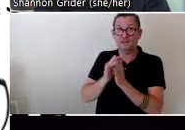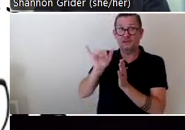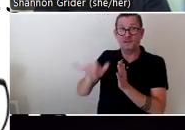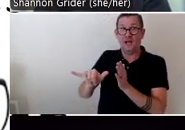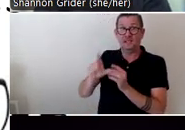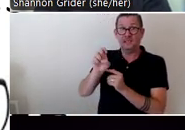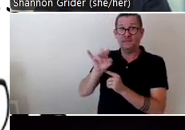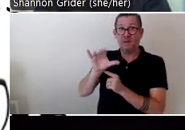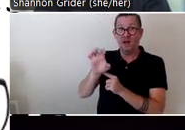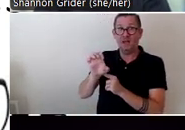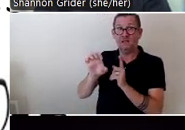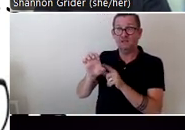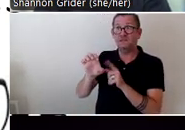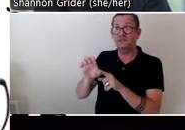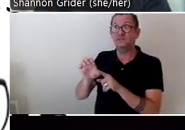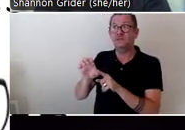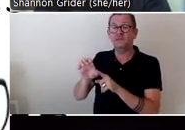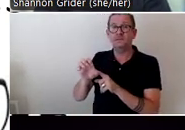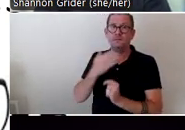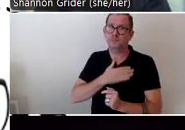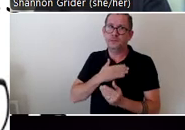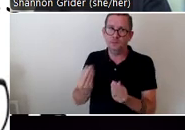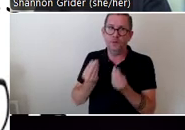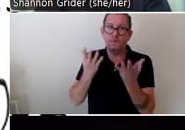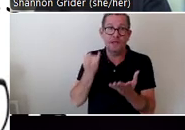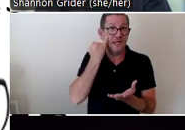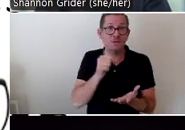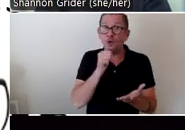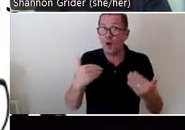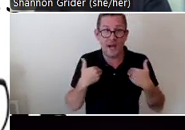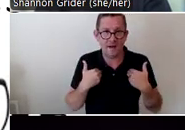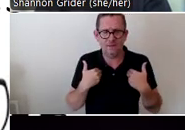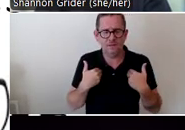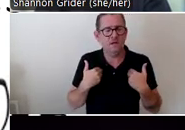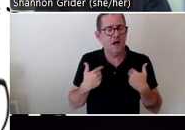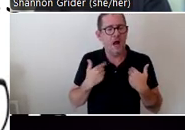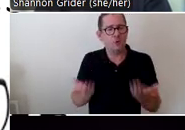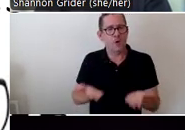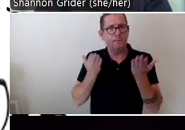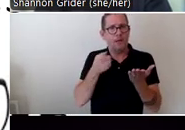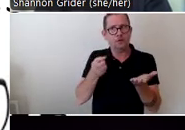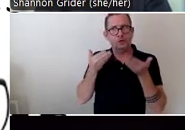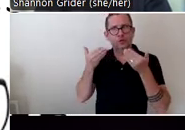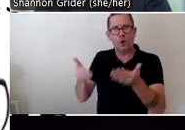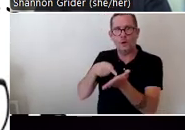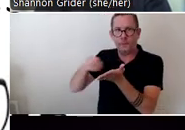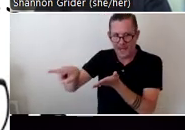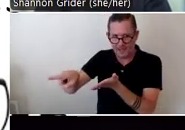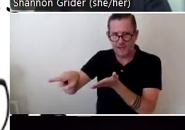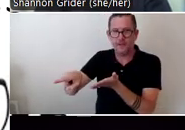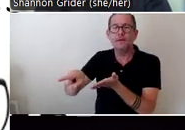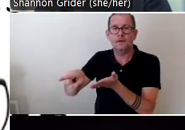have here is for a person who has a hearing loss and requests a specific listening device. If you don't have